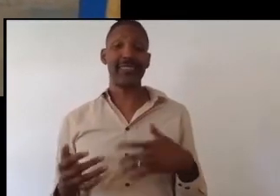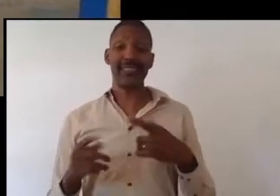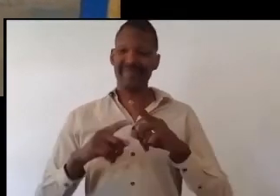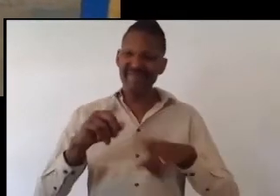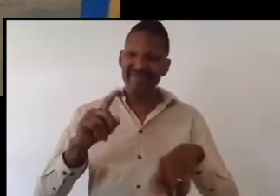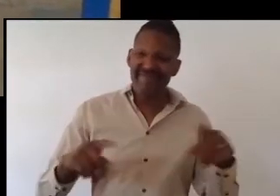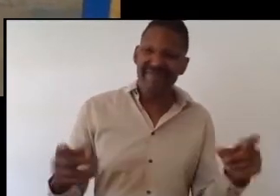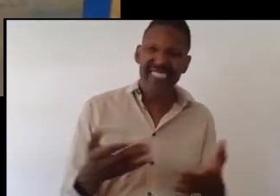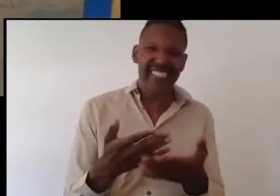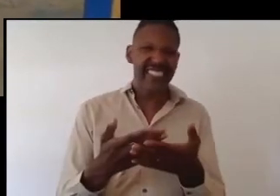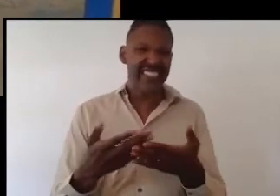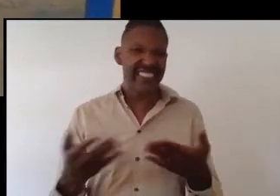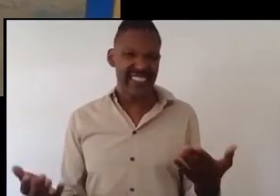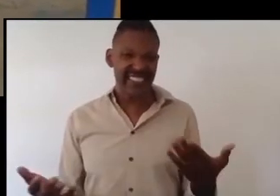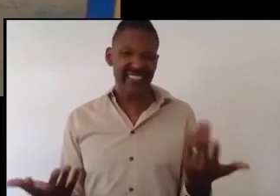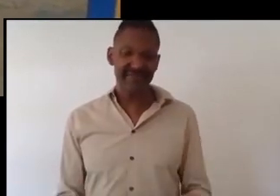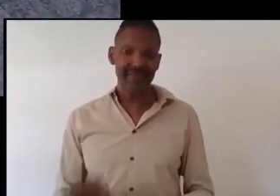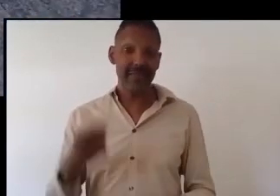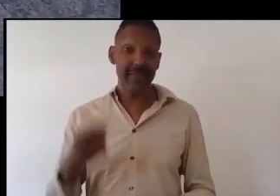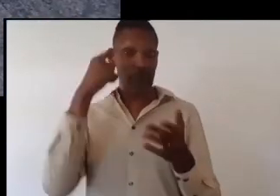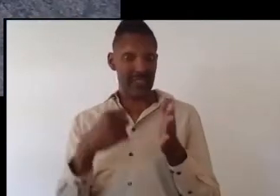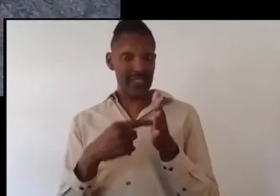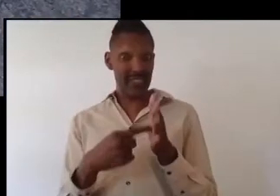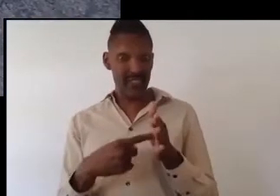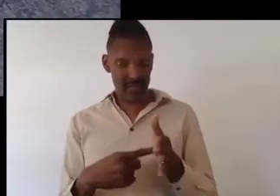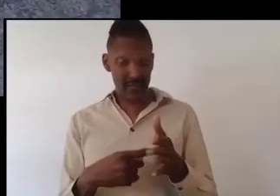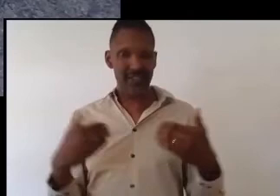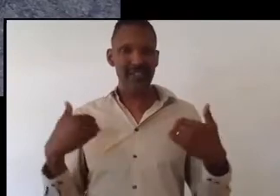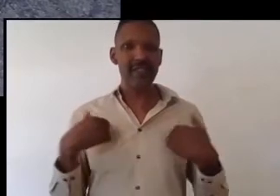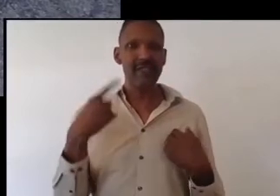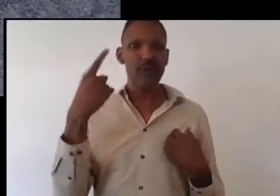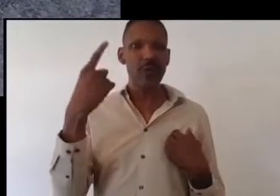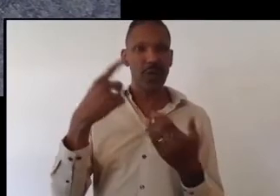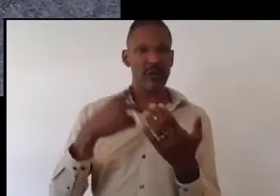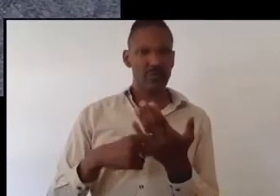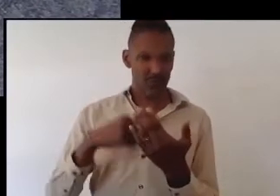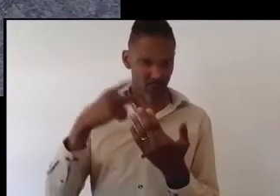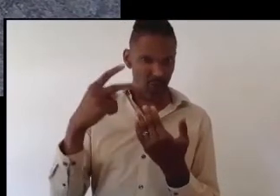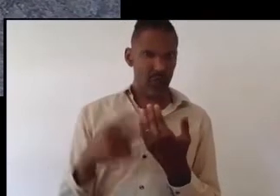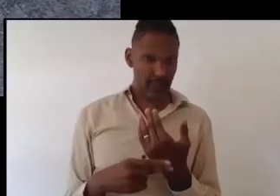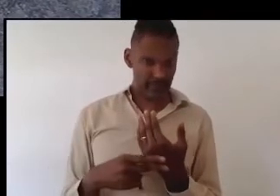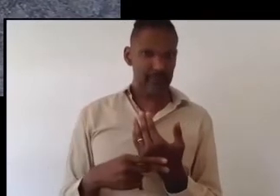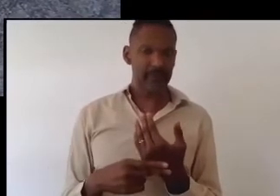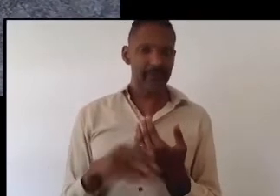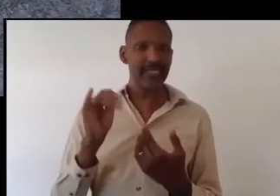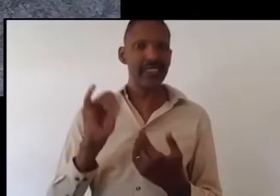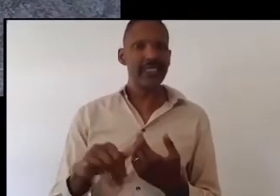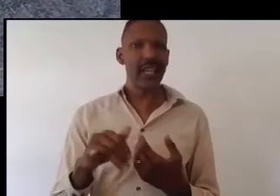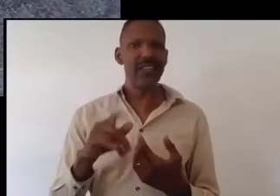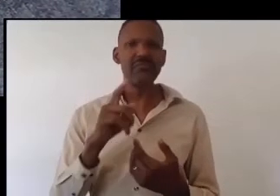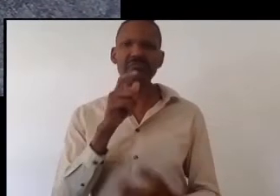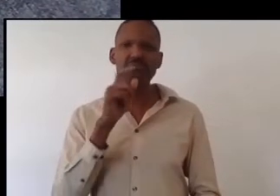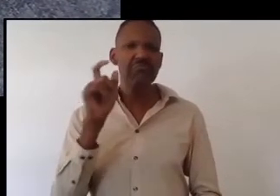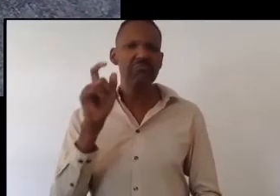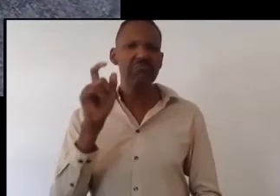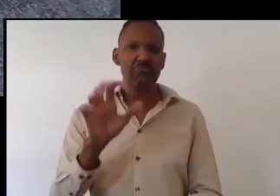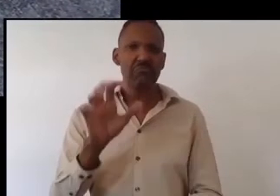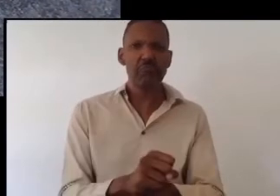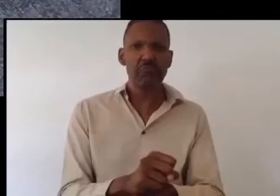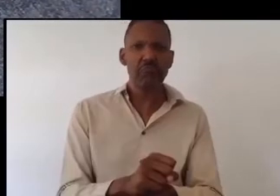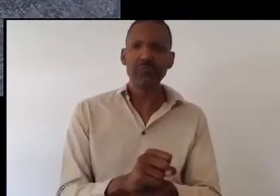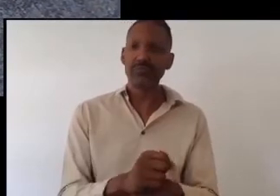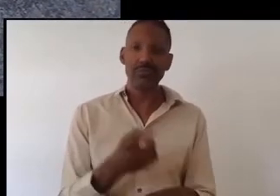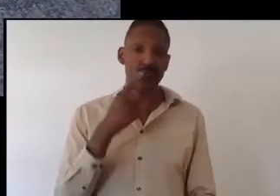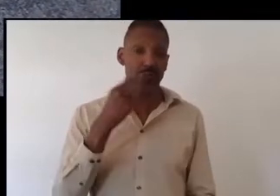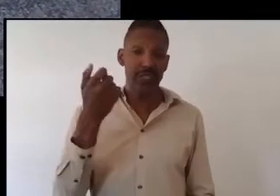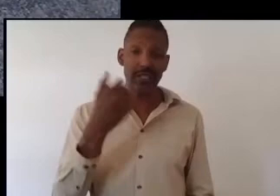museum. For example, STEAM Sprouts is a drop-in program, meaning visitors are welcome to stop by